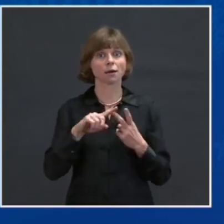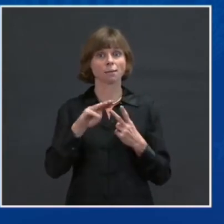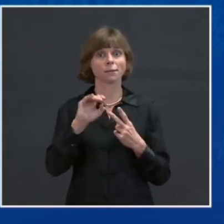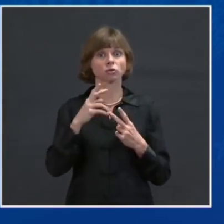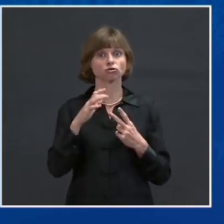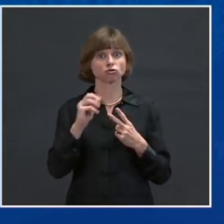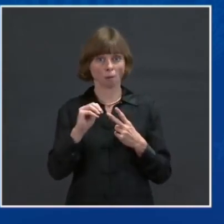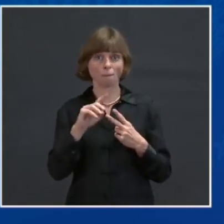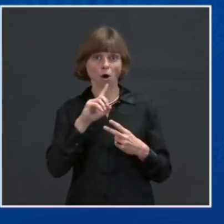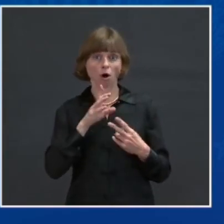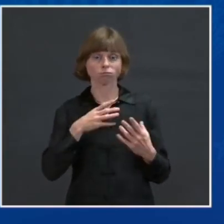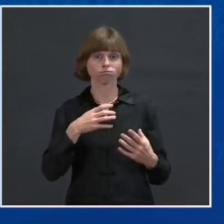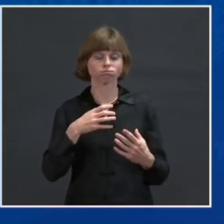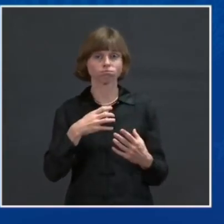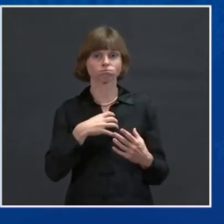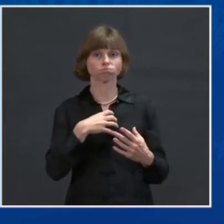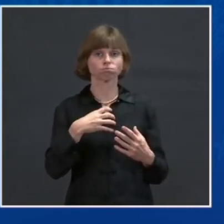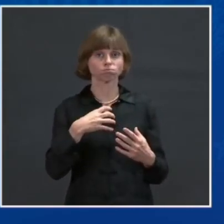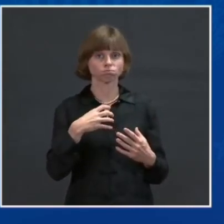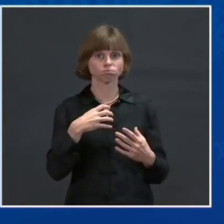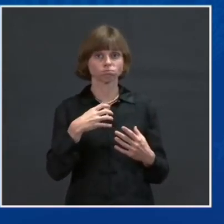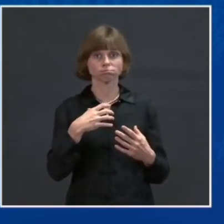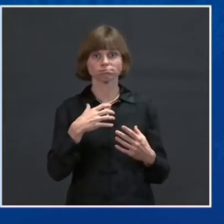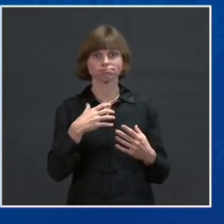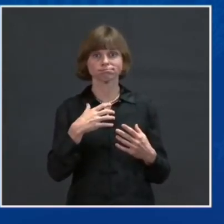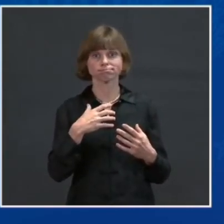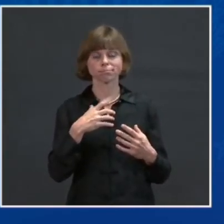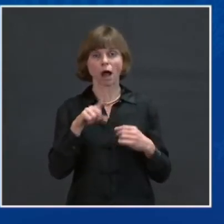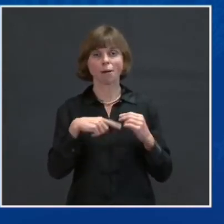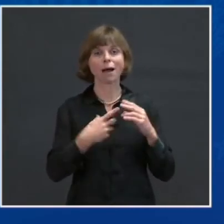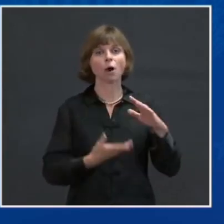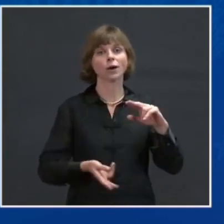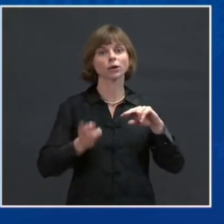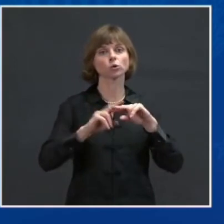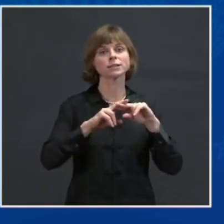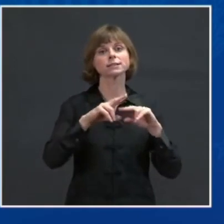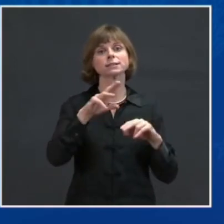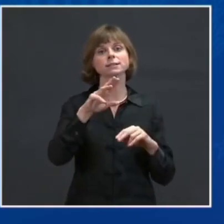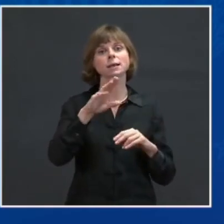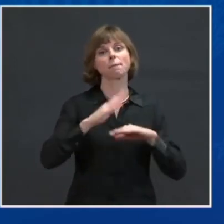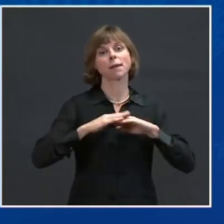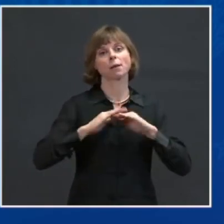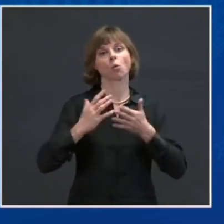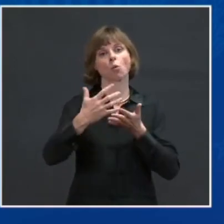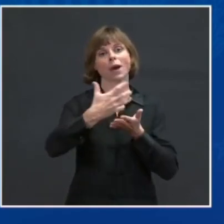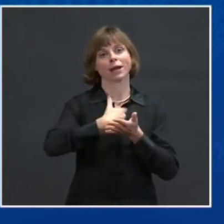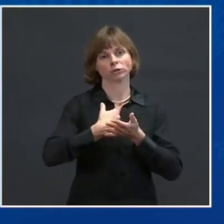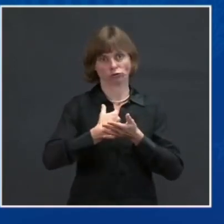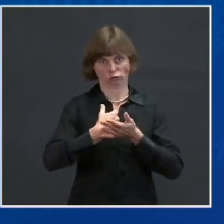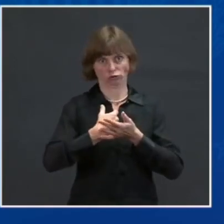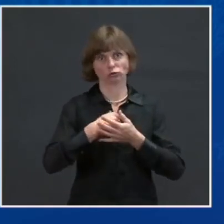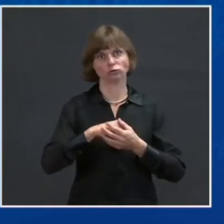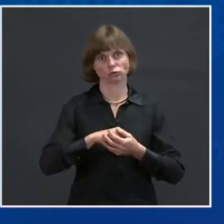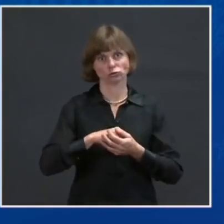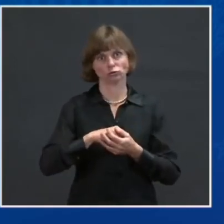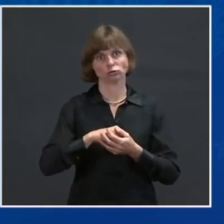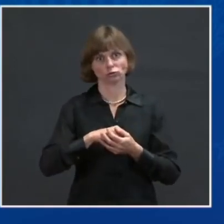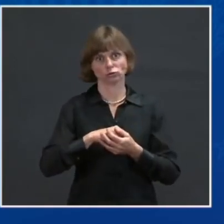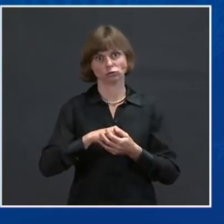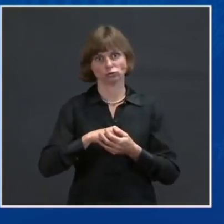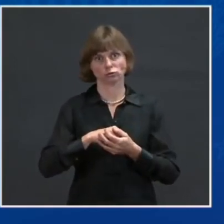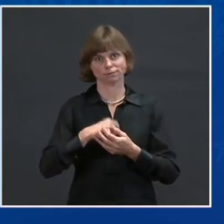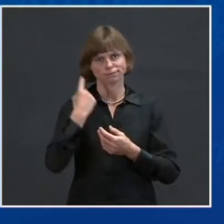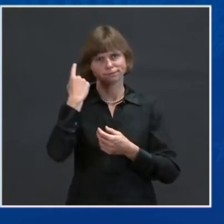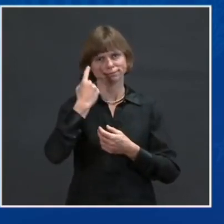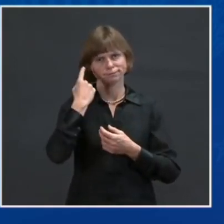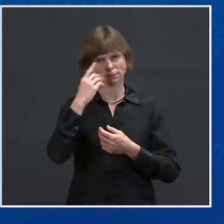to increasing the minimum wage as it's laid out currently in the proposal in the Senate. And I wondered, is President Biden open